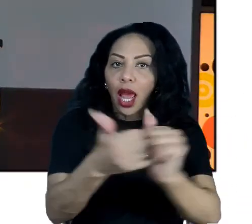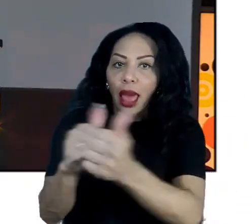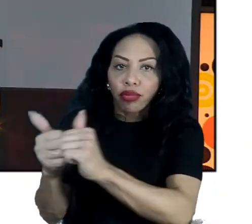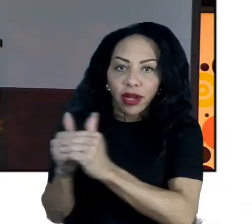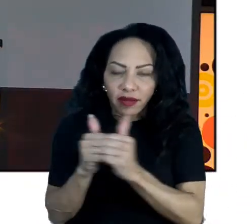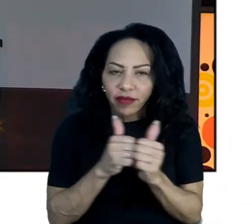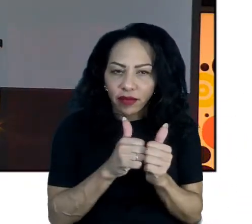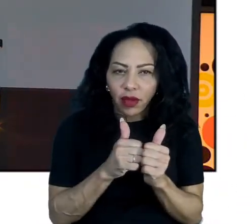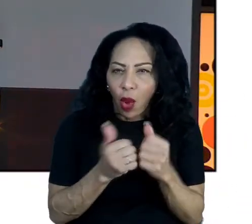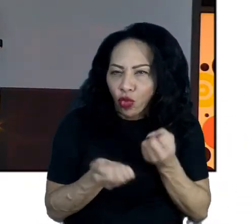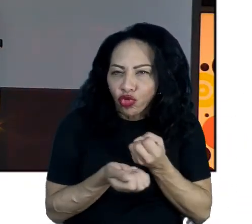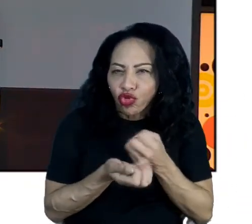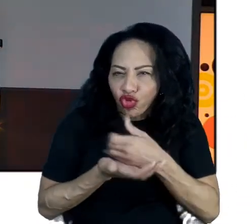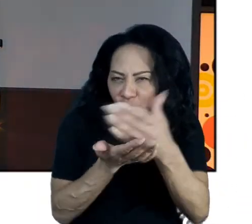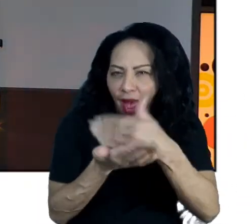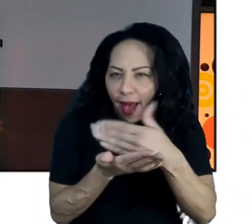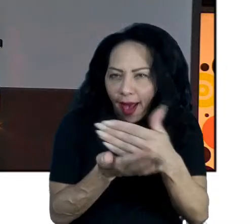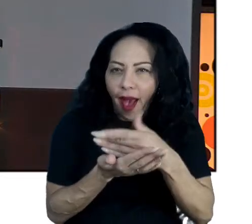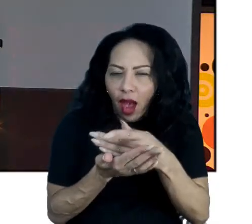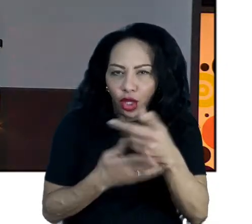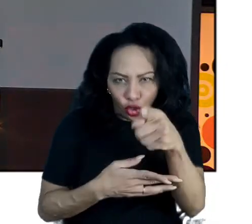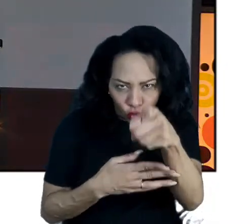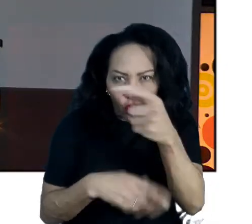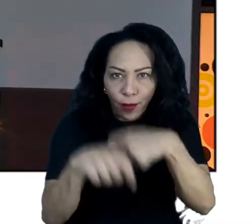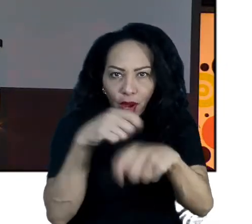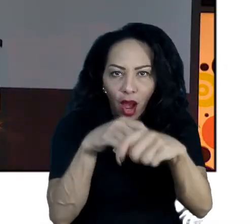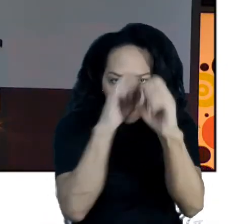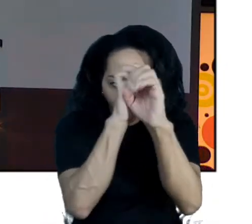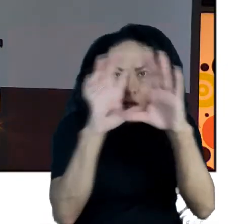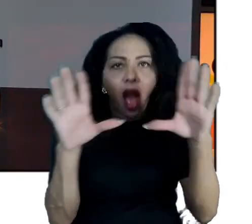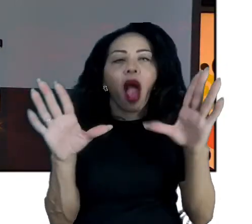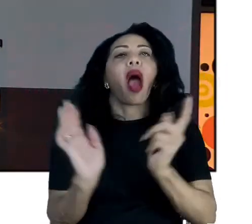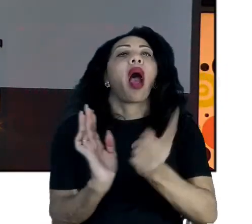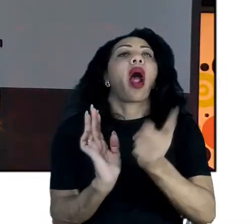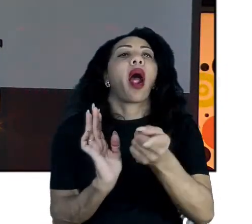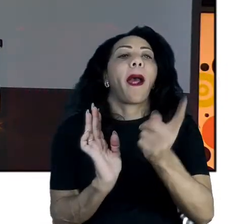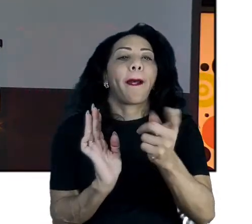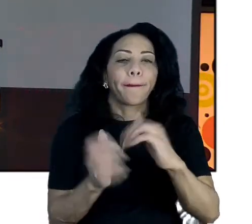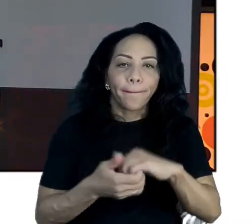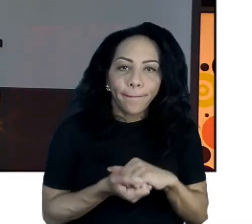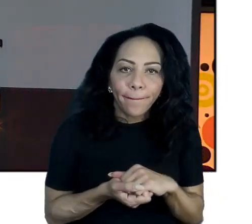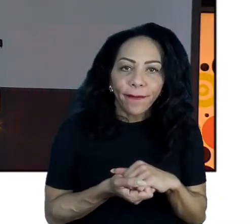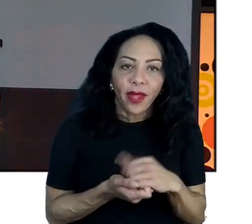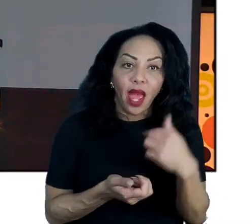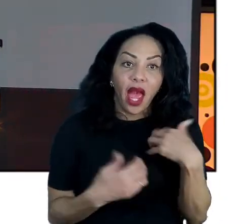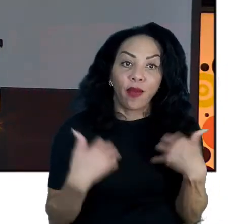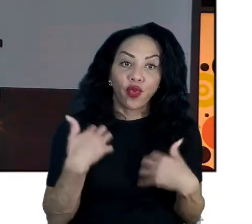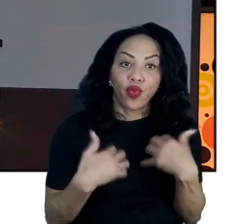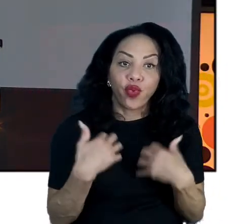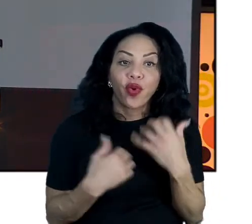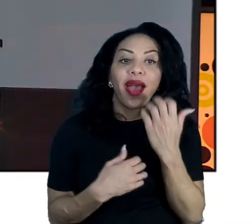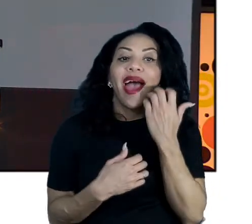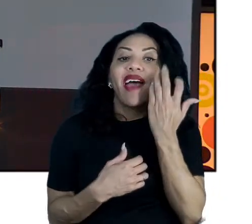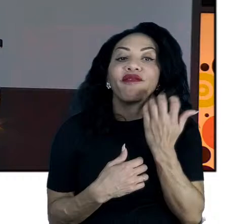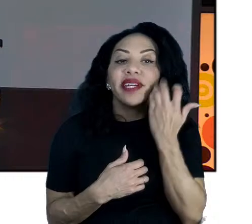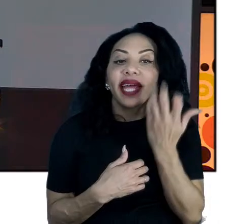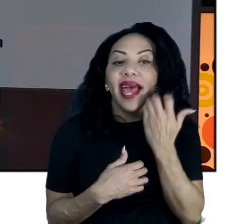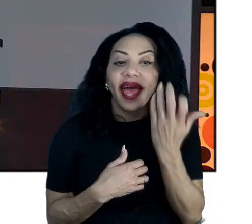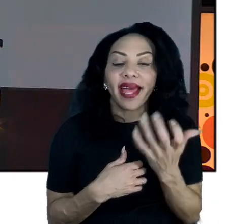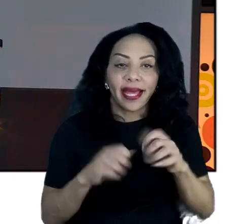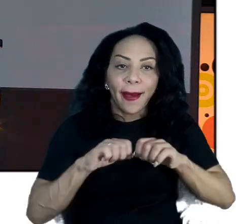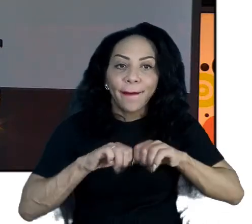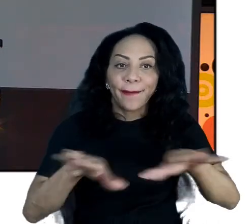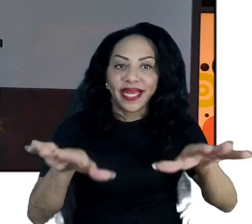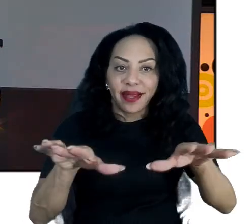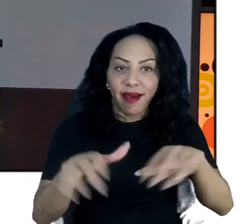see what that means as we go along. And I'm interested in everyday media. I'm not interested